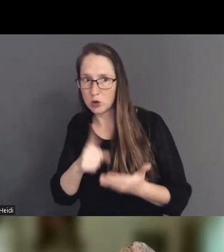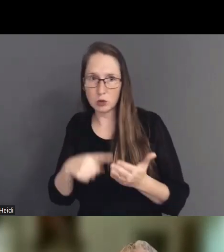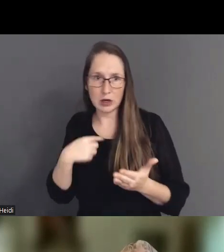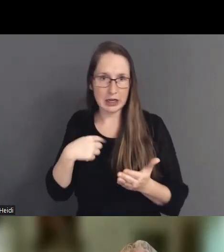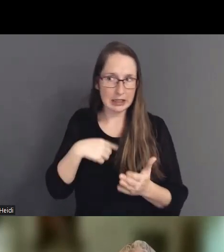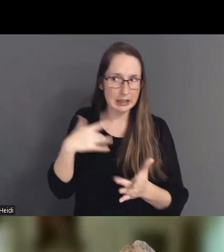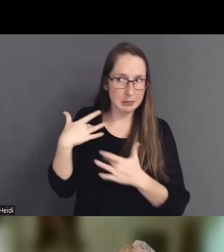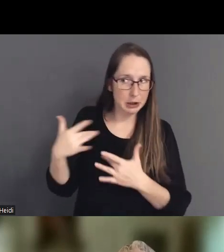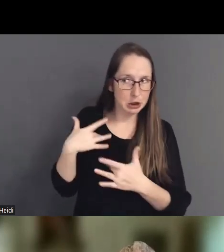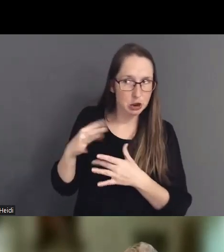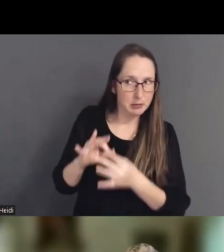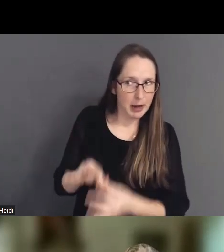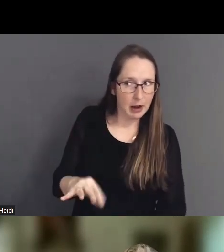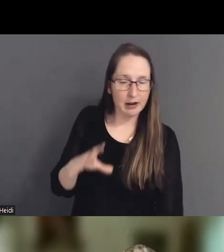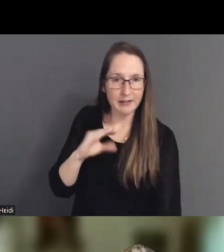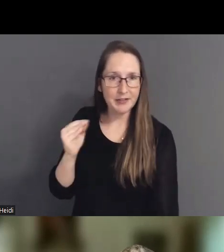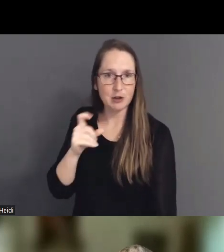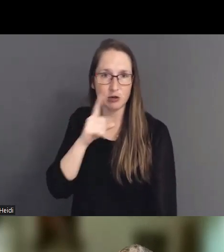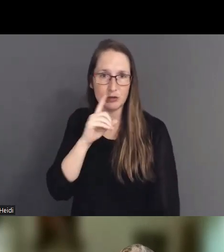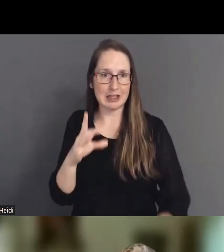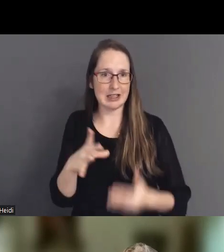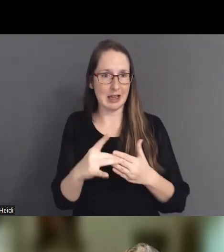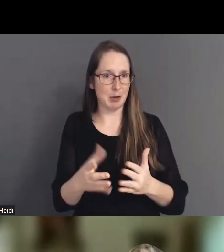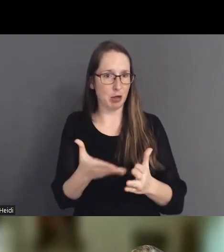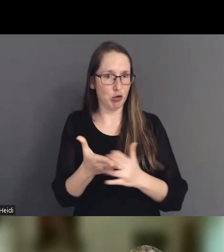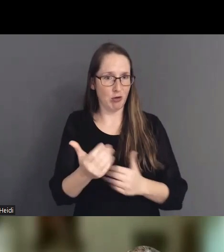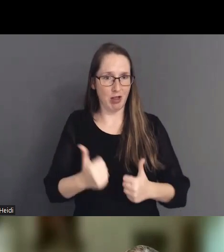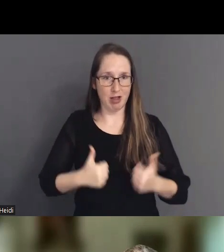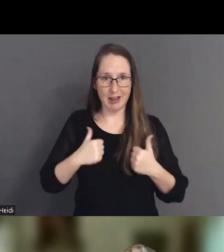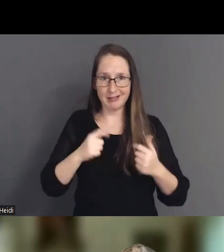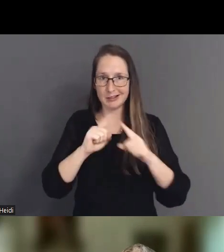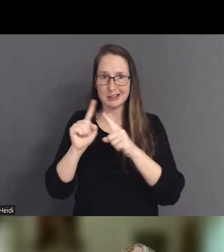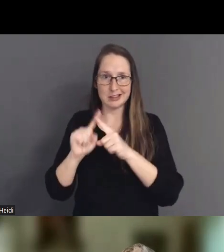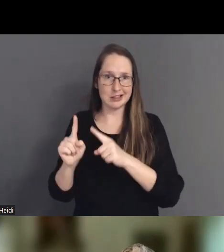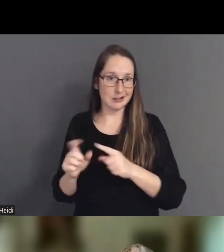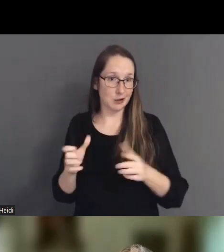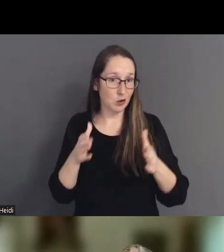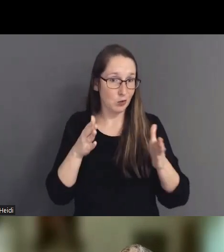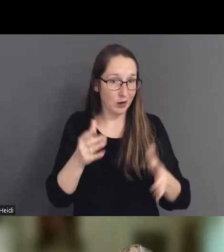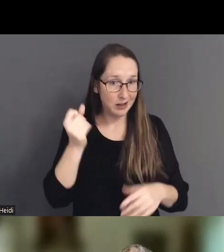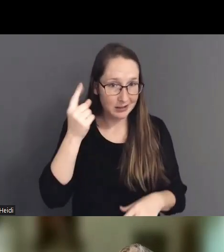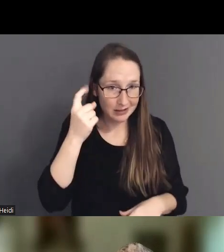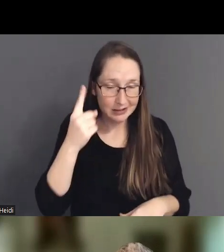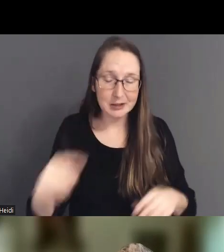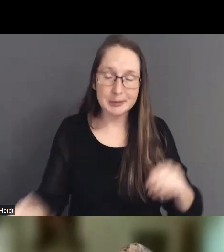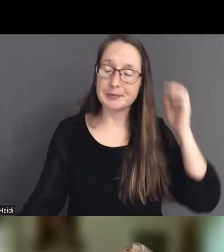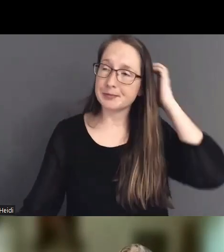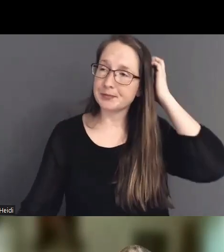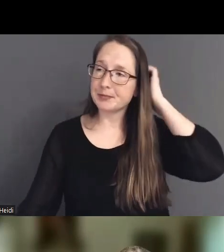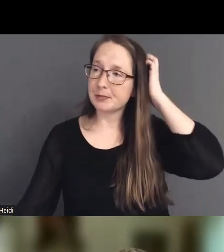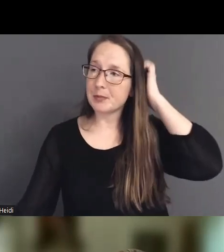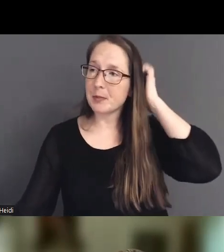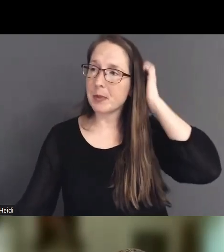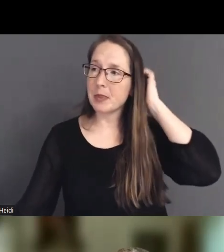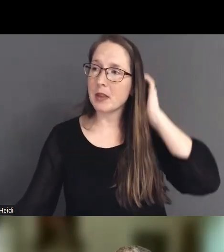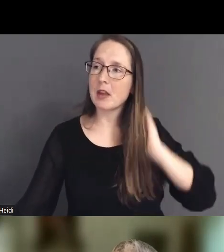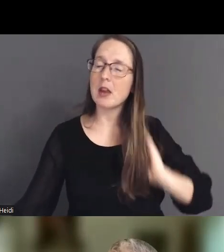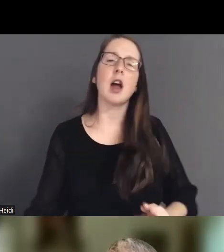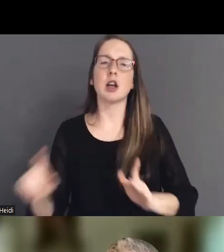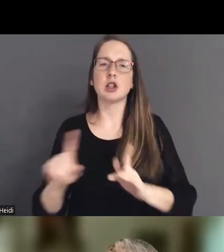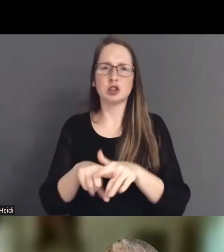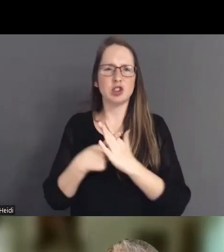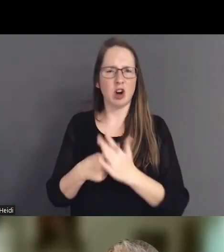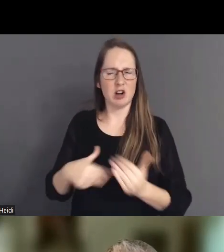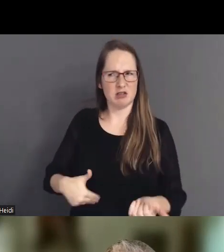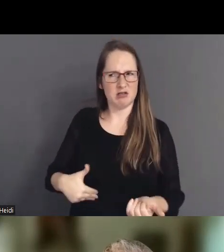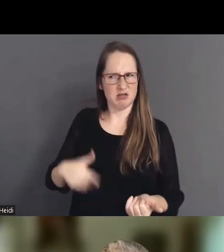be concerned about, and to guide me through life in all different ways. And I first began to get an inkling that something was